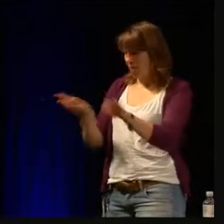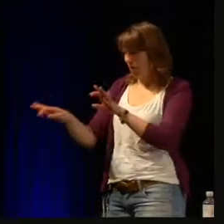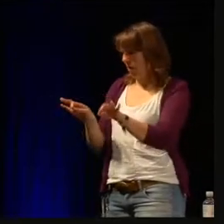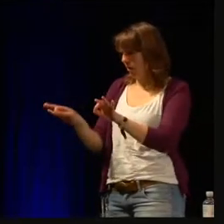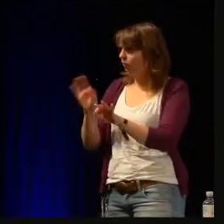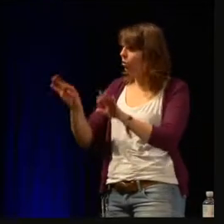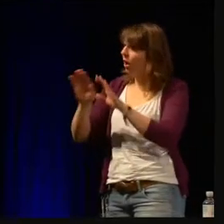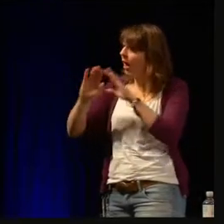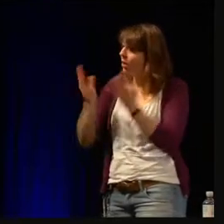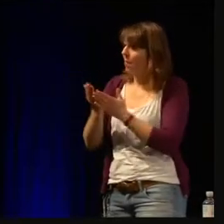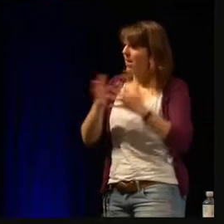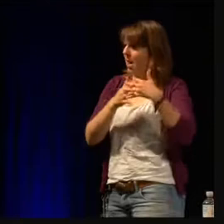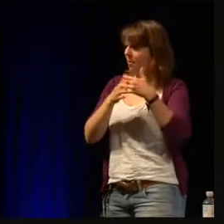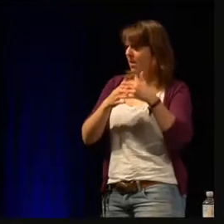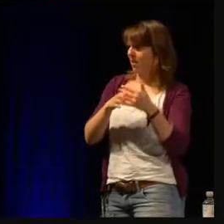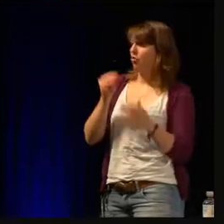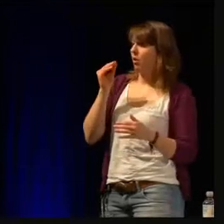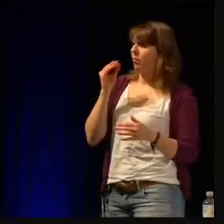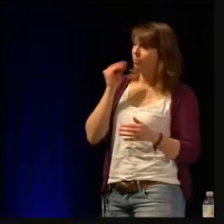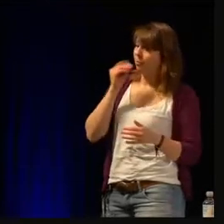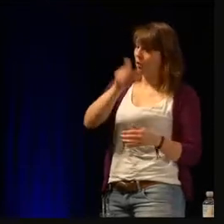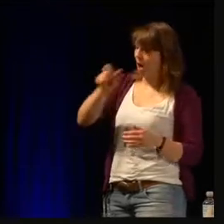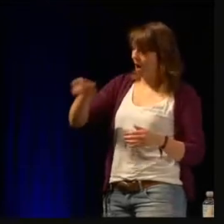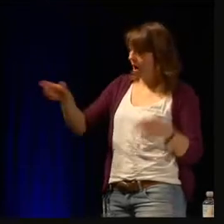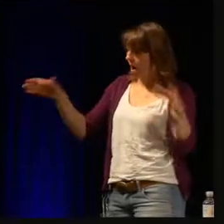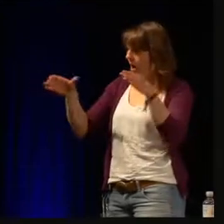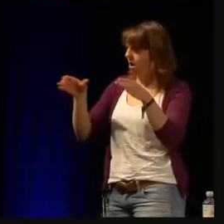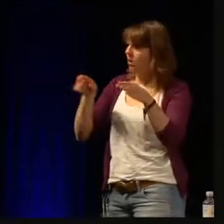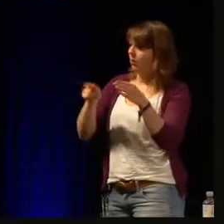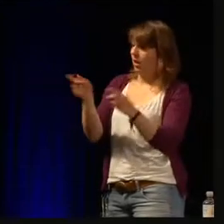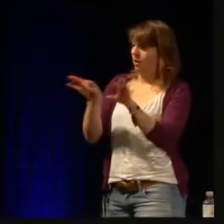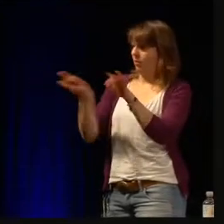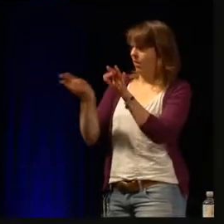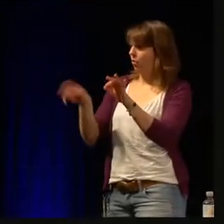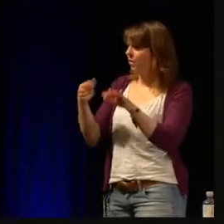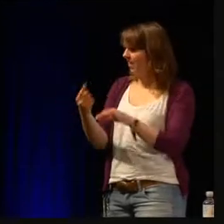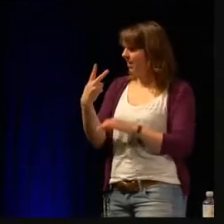they are representative for the US population.